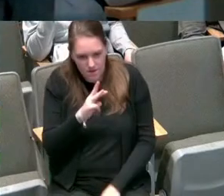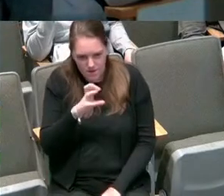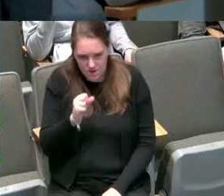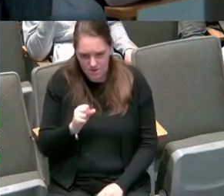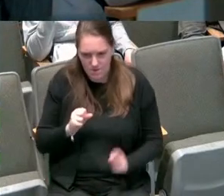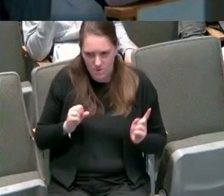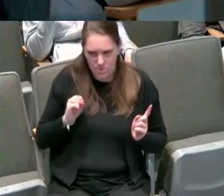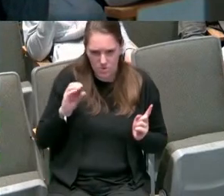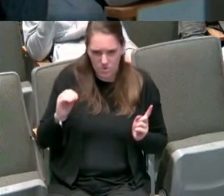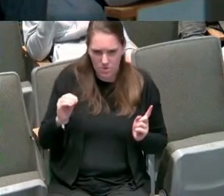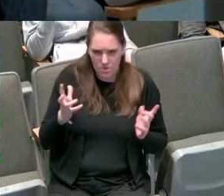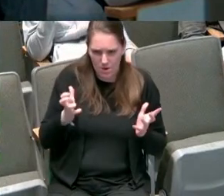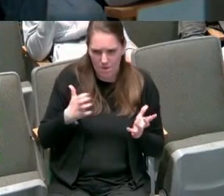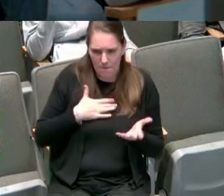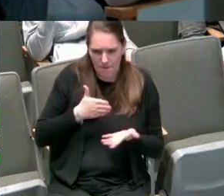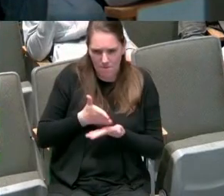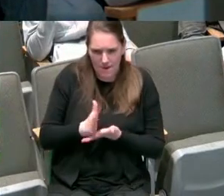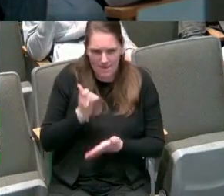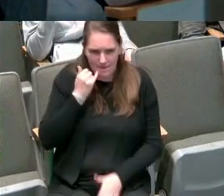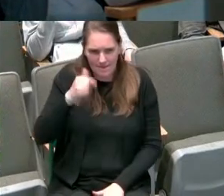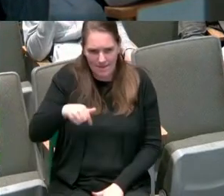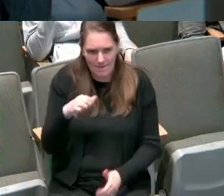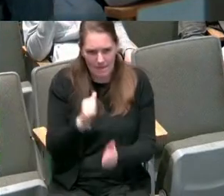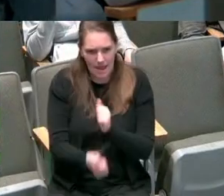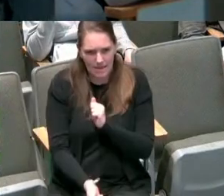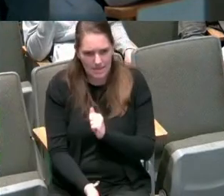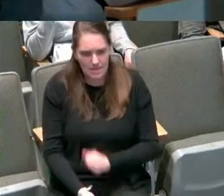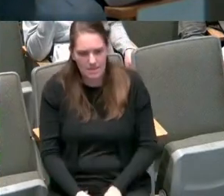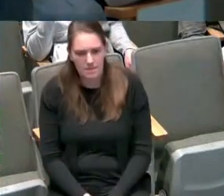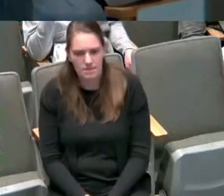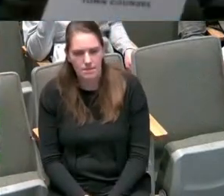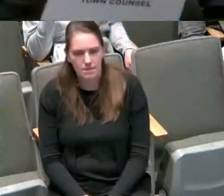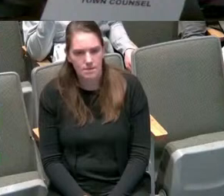so what are my rights if this passes